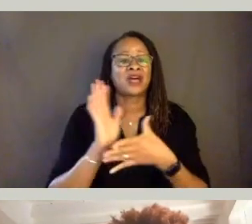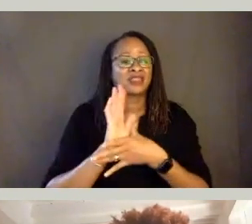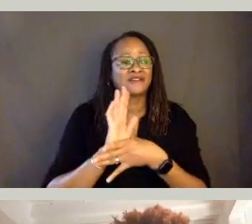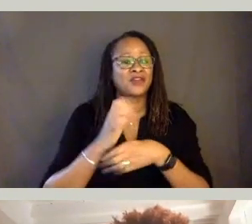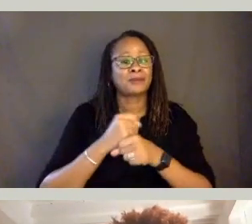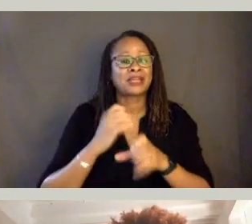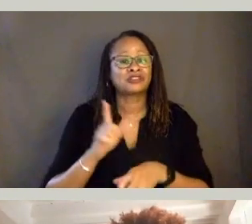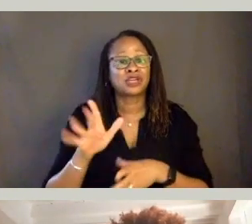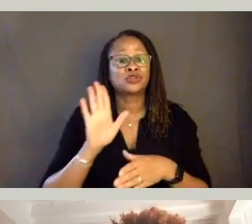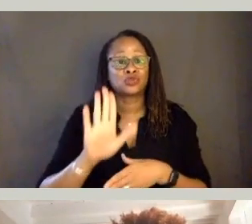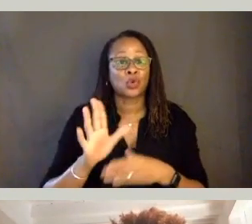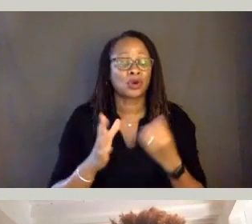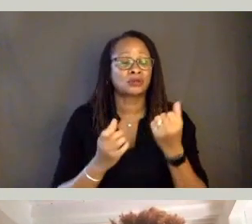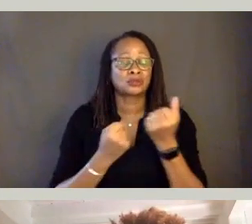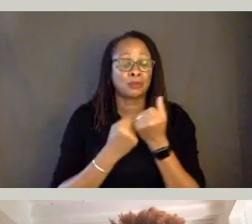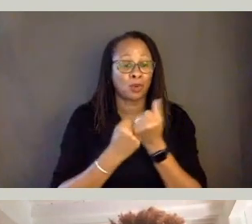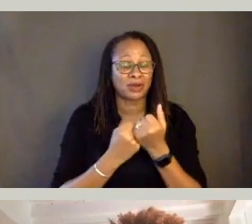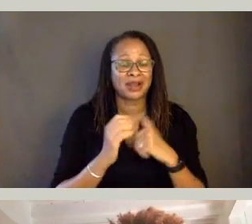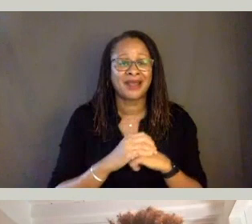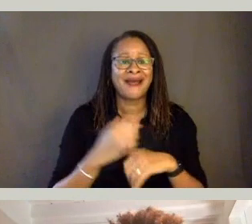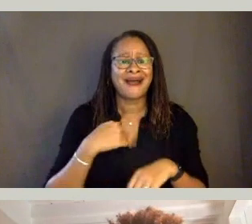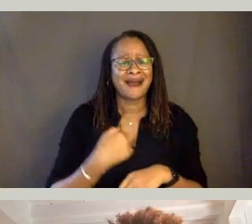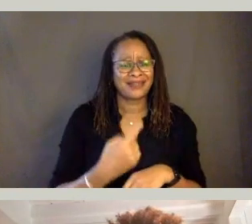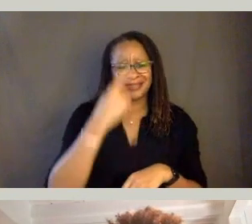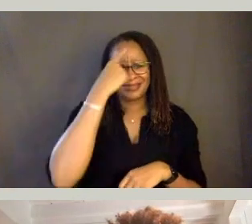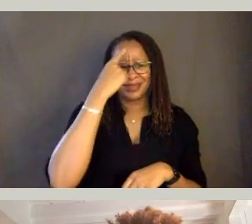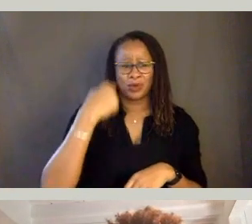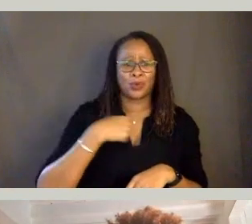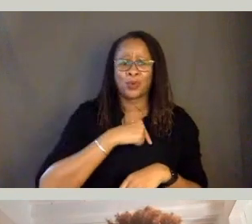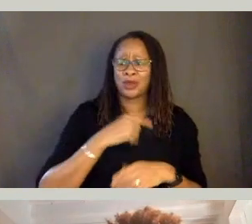And, you know, I think